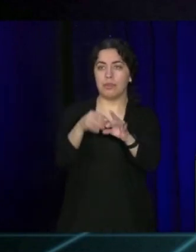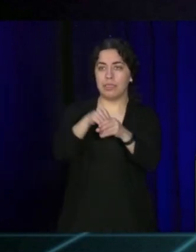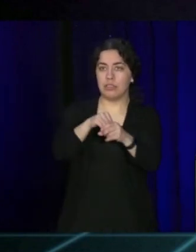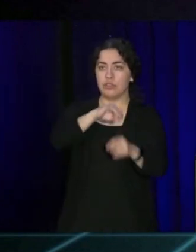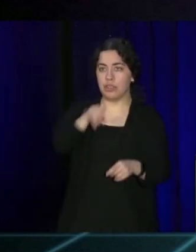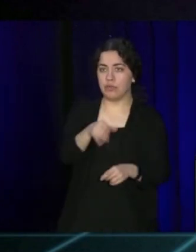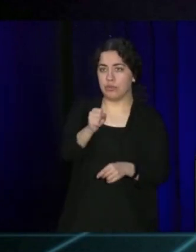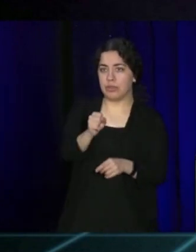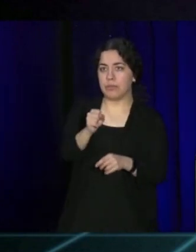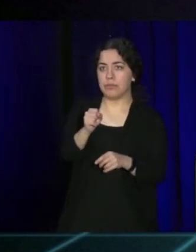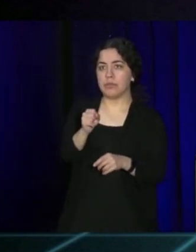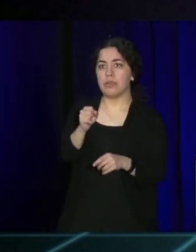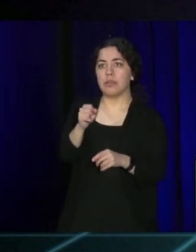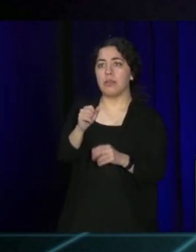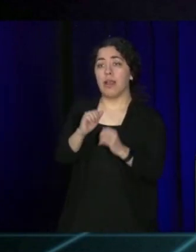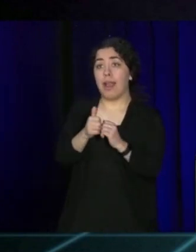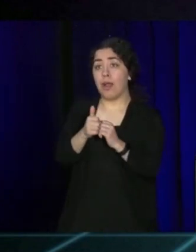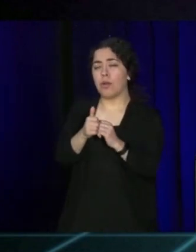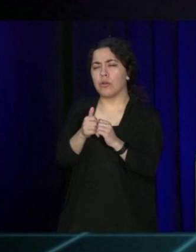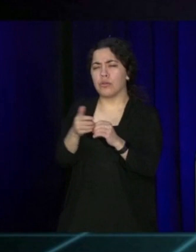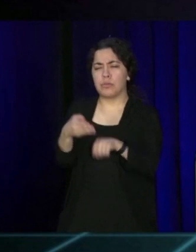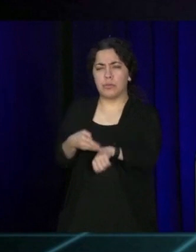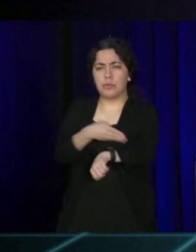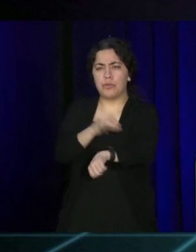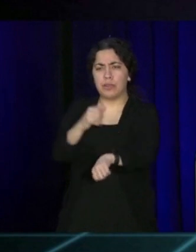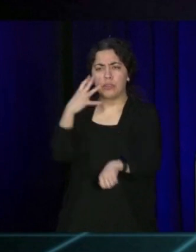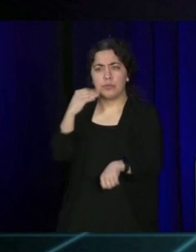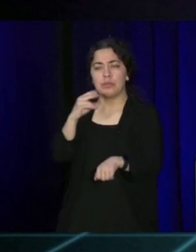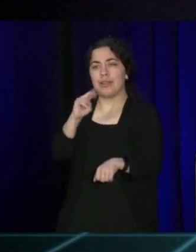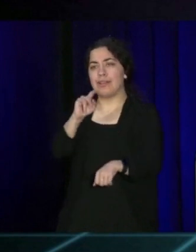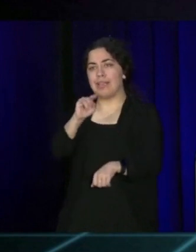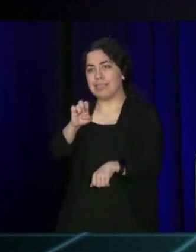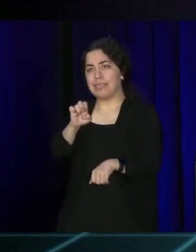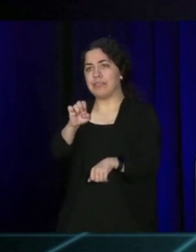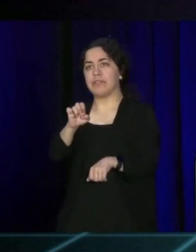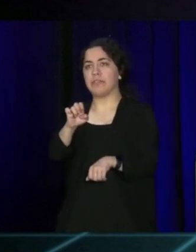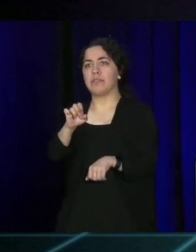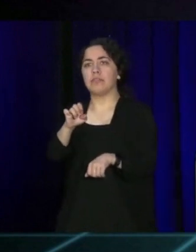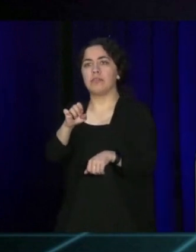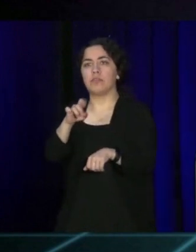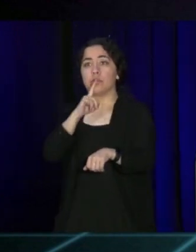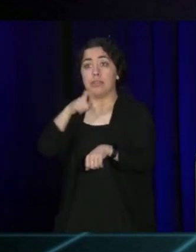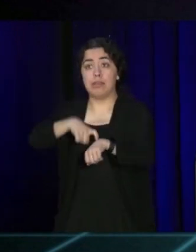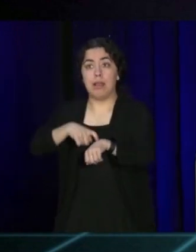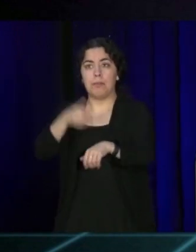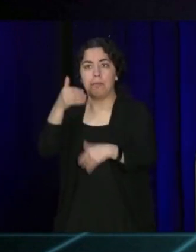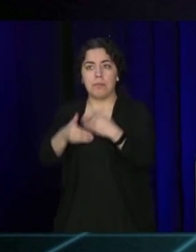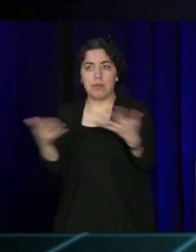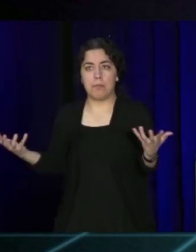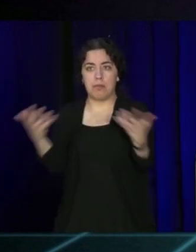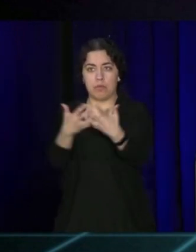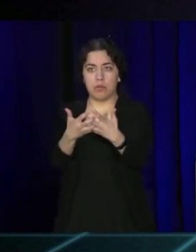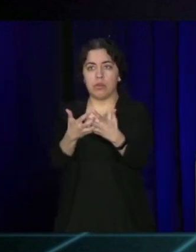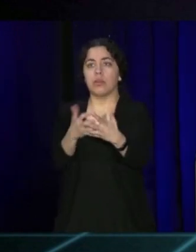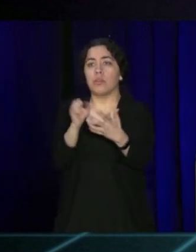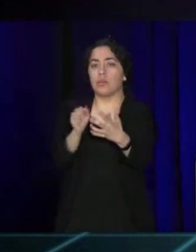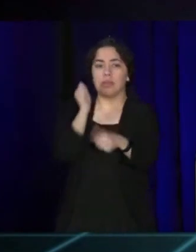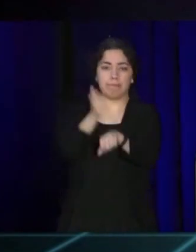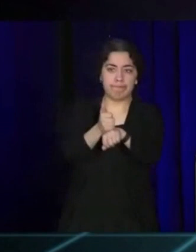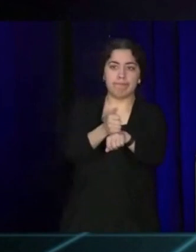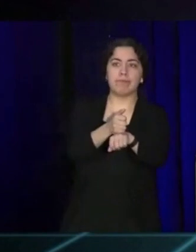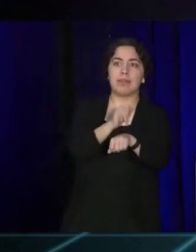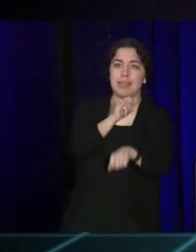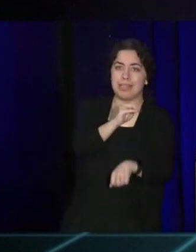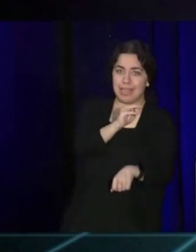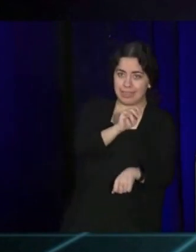native ahead-of-time compilation. And you can mix and match bytecode and native code based on your needs. I urge you